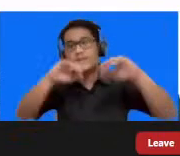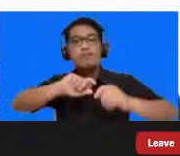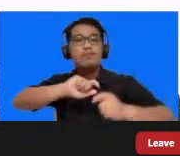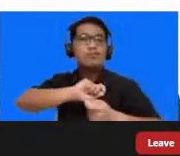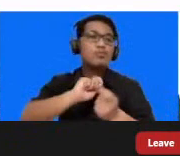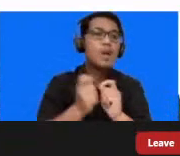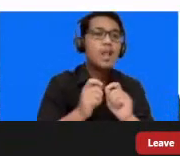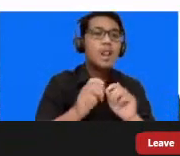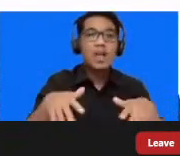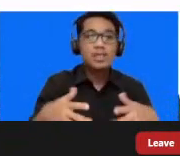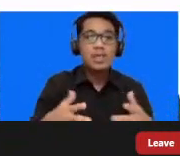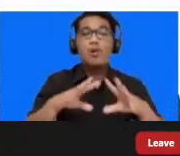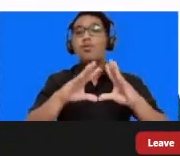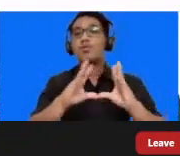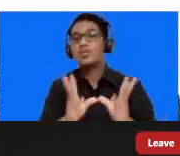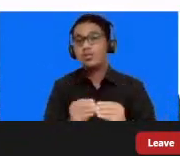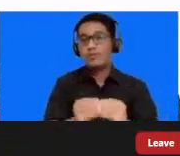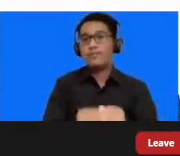Okay. So